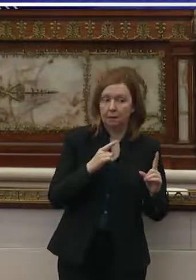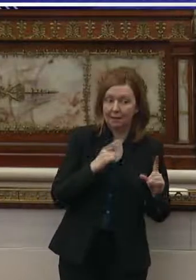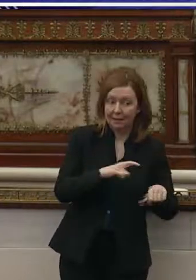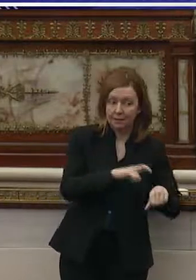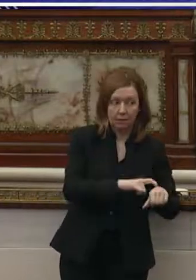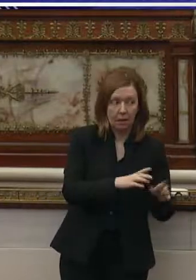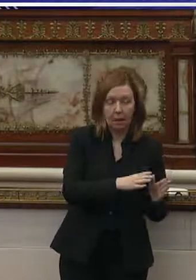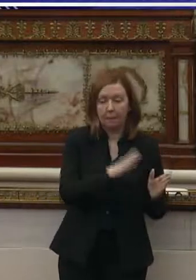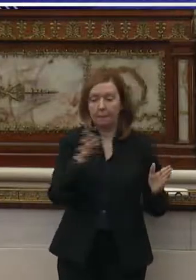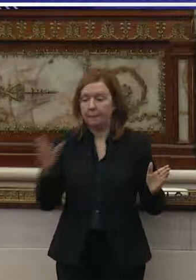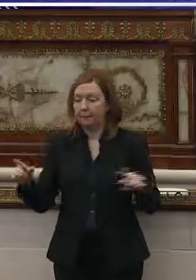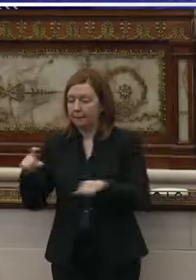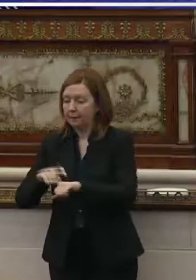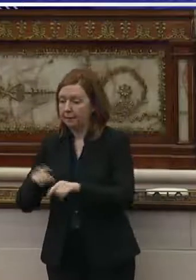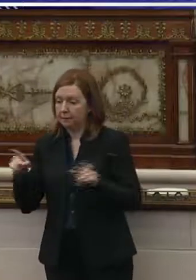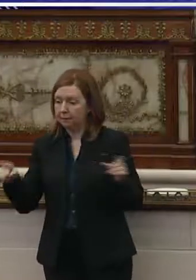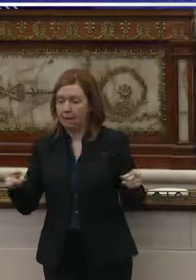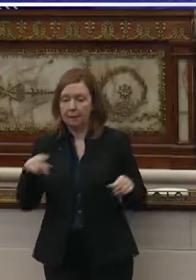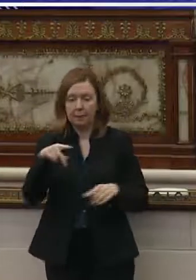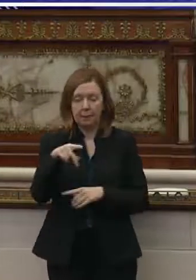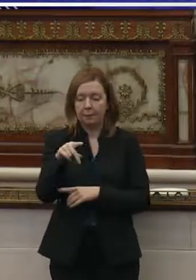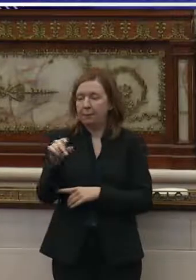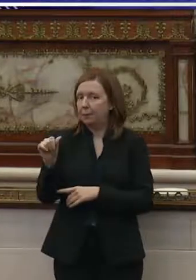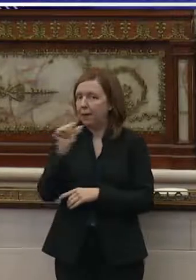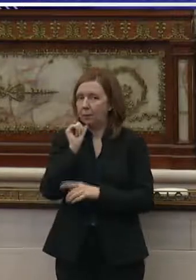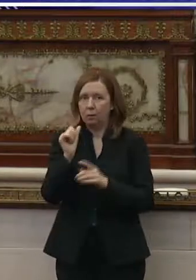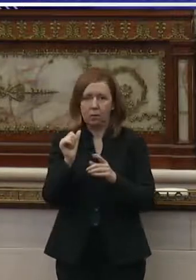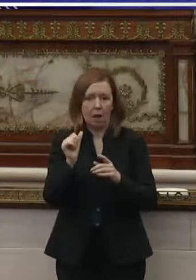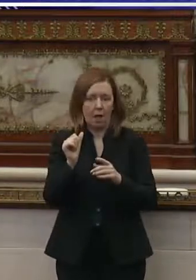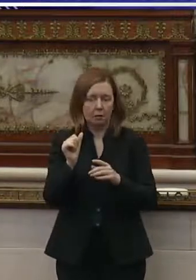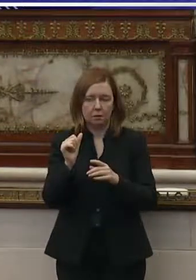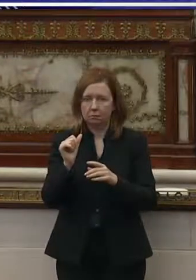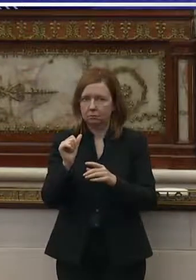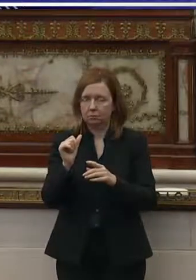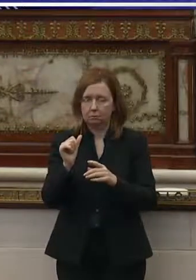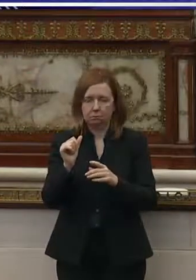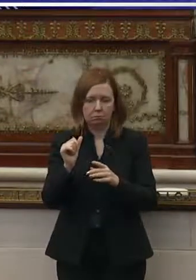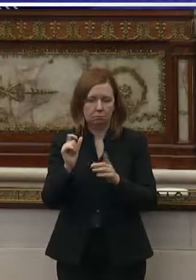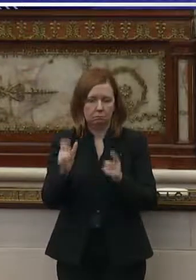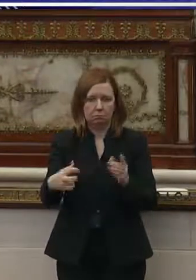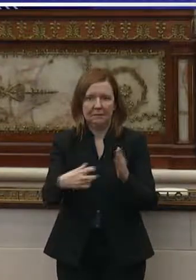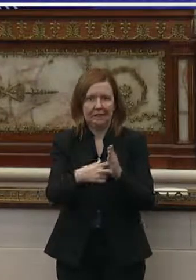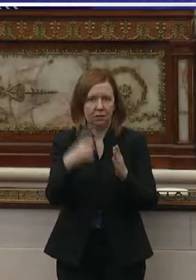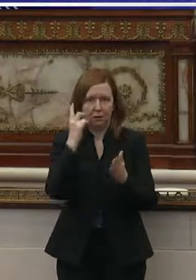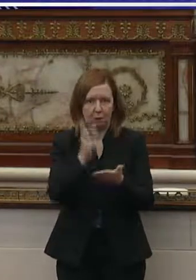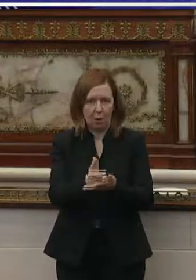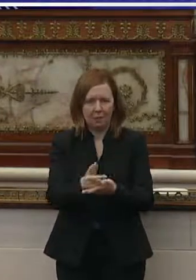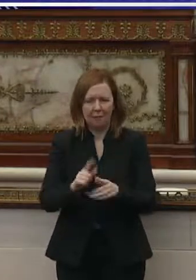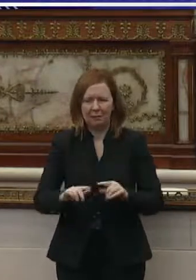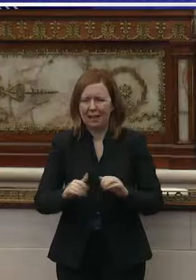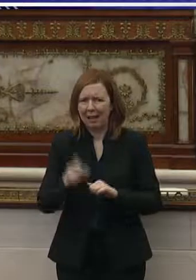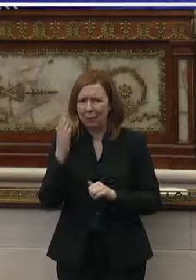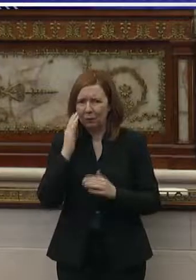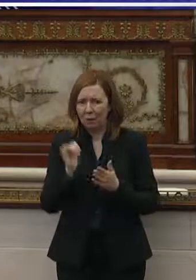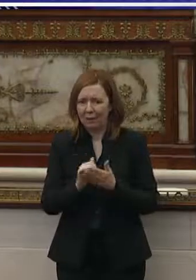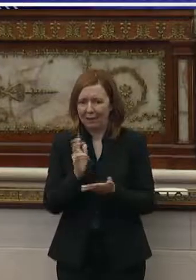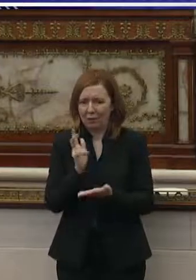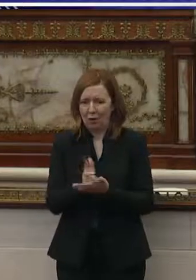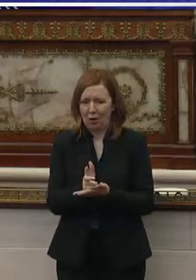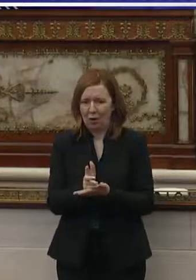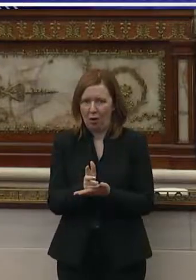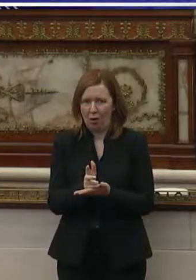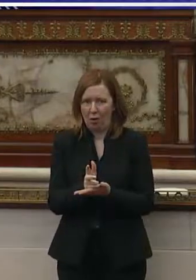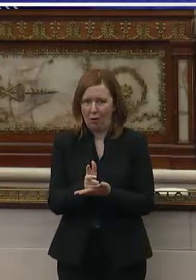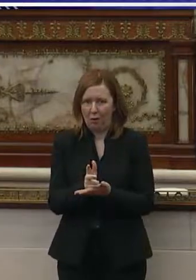that hour, PPA is not going to enforce parking, but how do you know that the car parked in